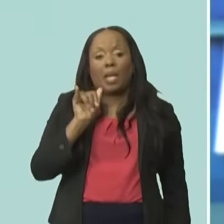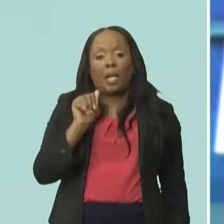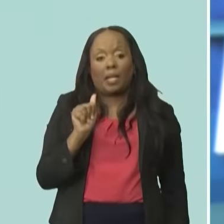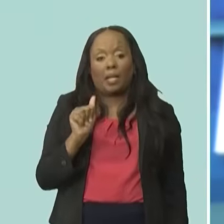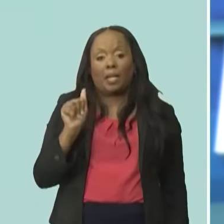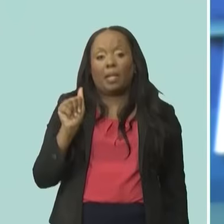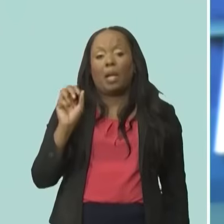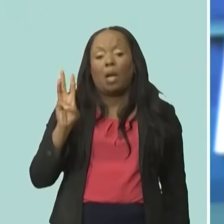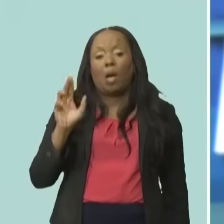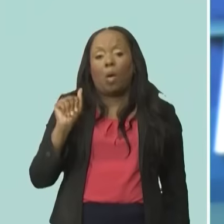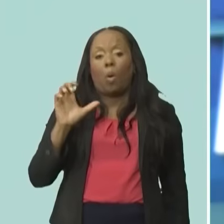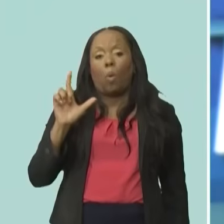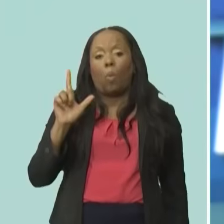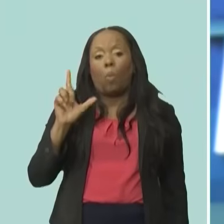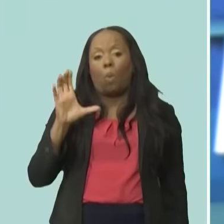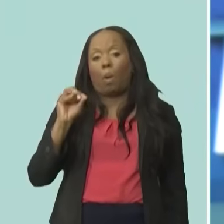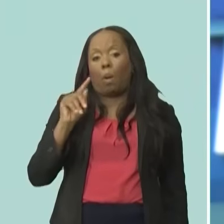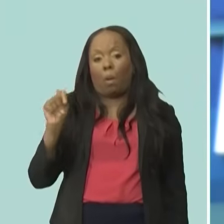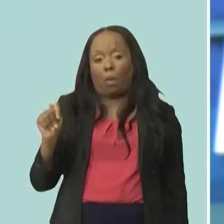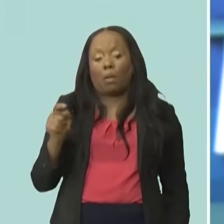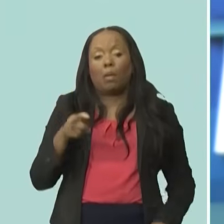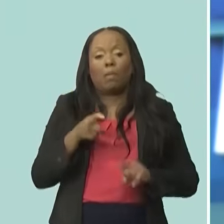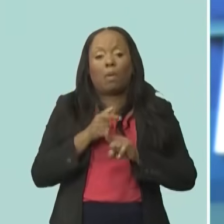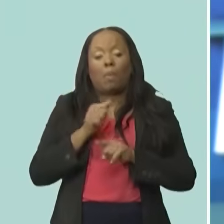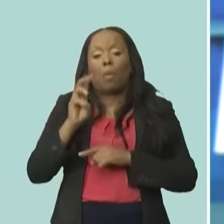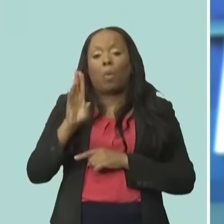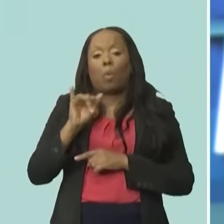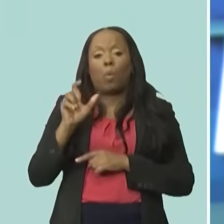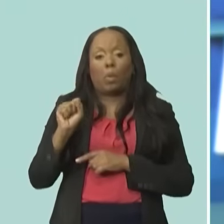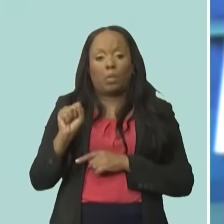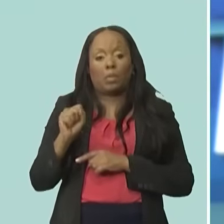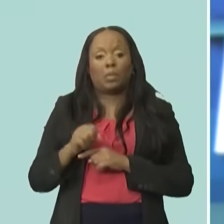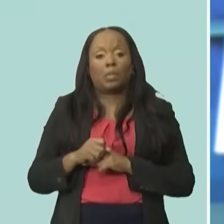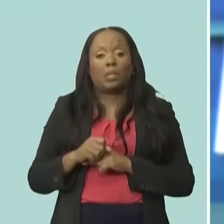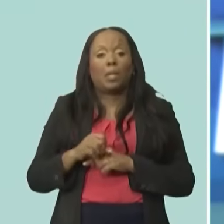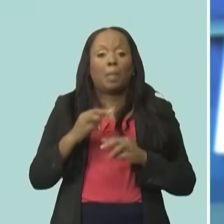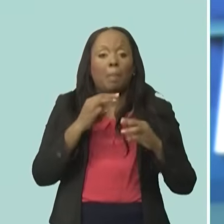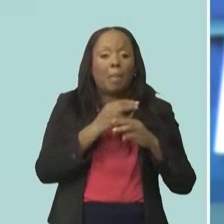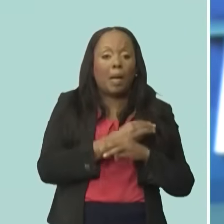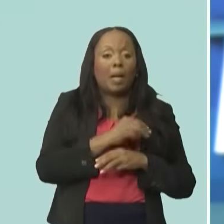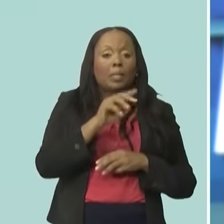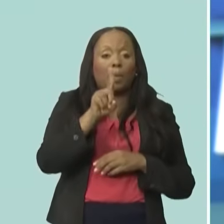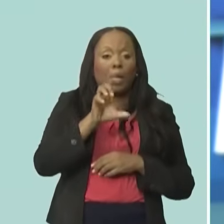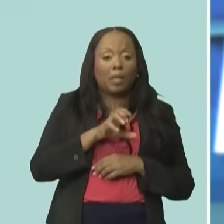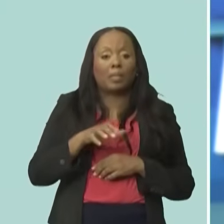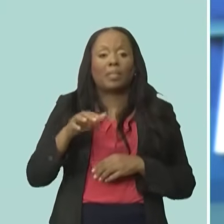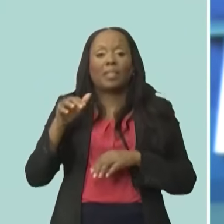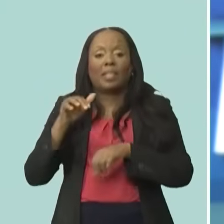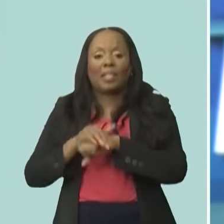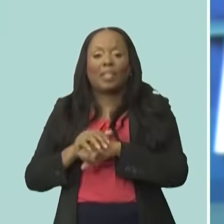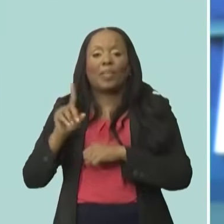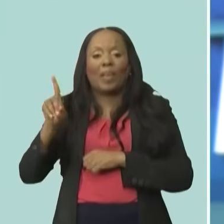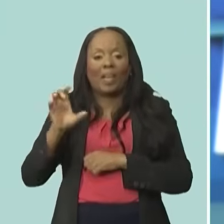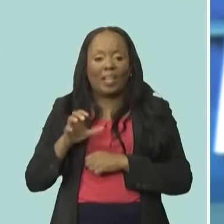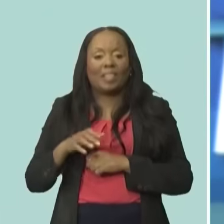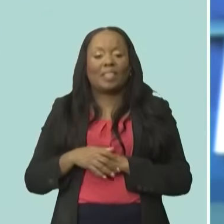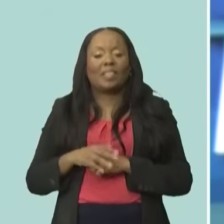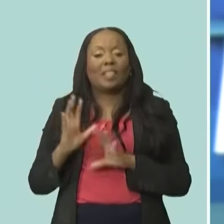School. Walcott scored 100 in mathematics and 100 in English, with a total converted score of